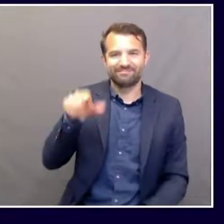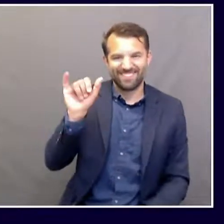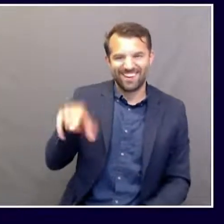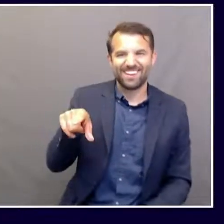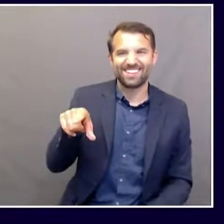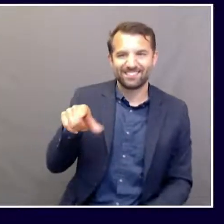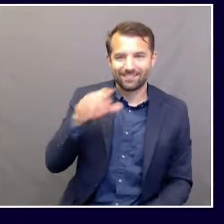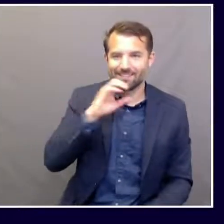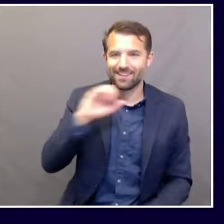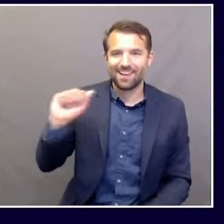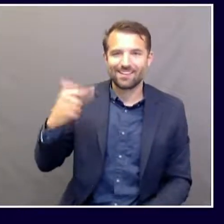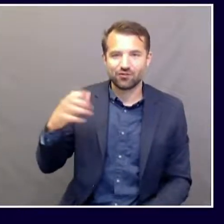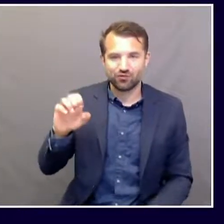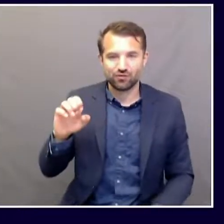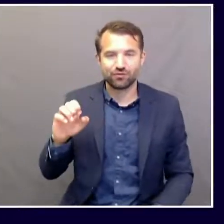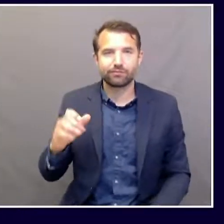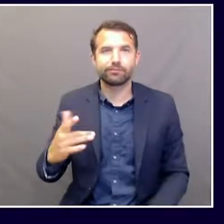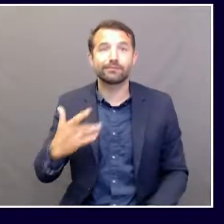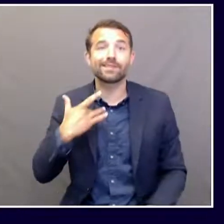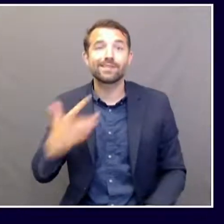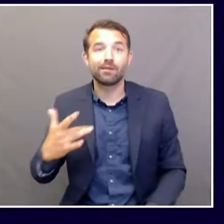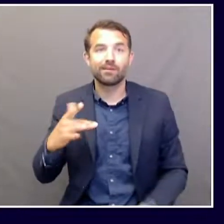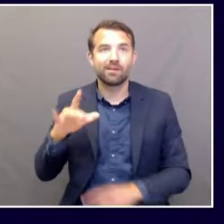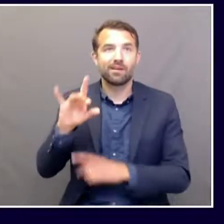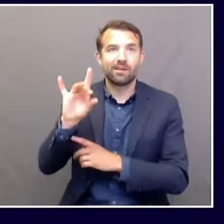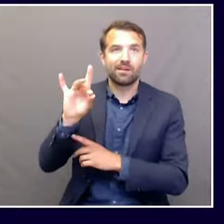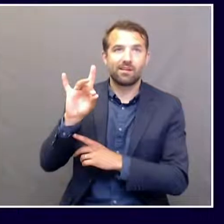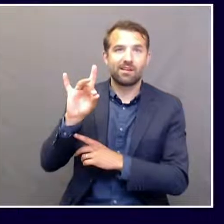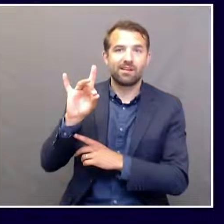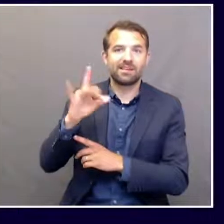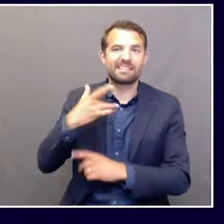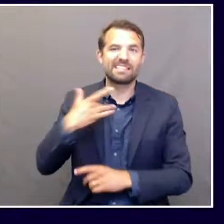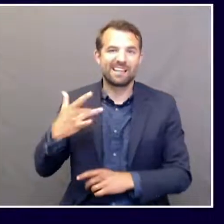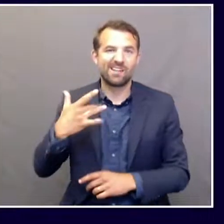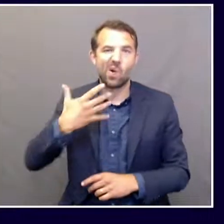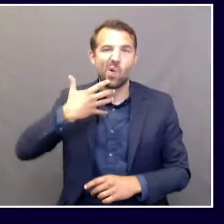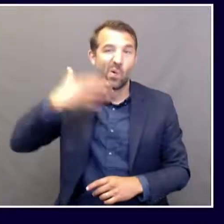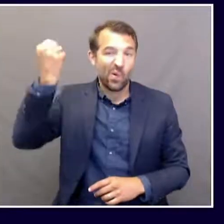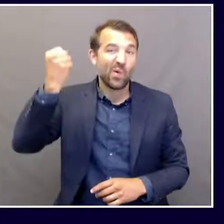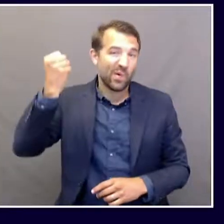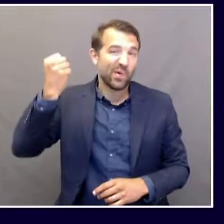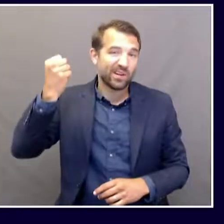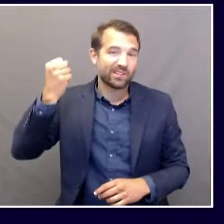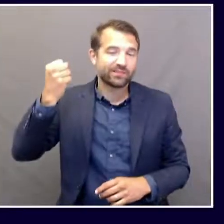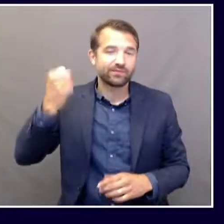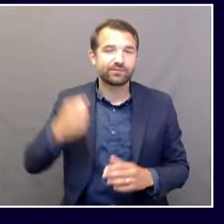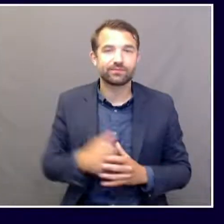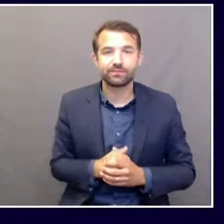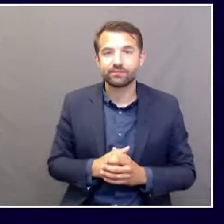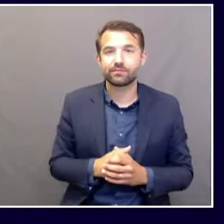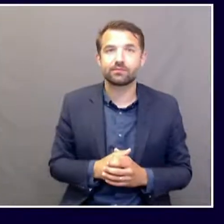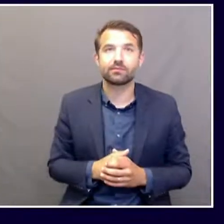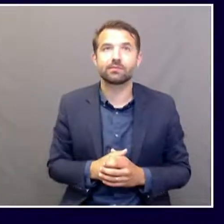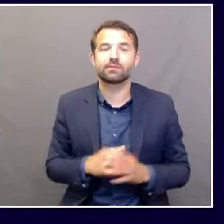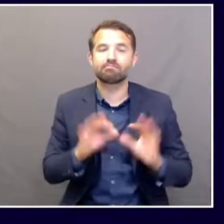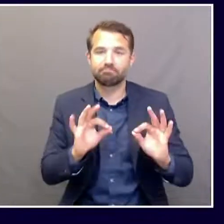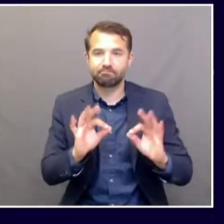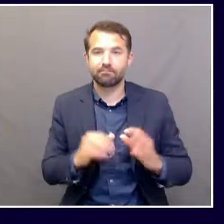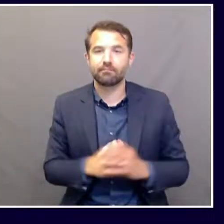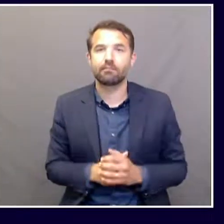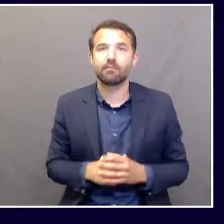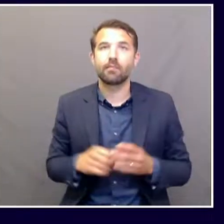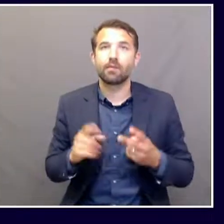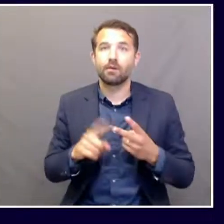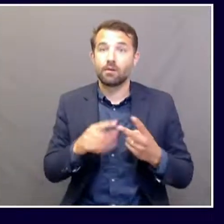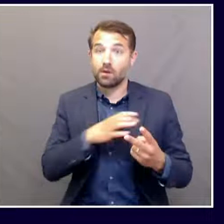They tended to skew toward an older age range as well. Okay, thank you. And Mhm. Commissioner Lambert,